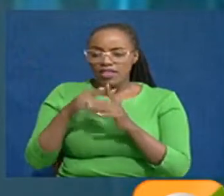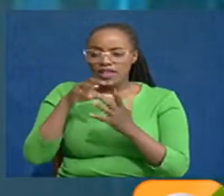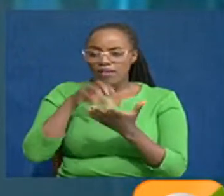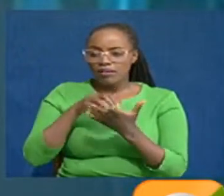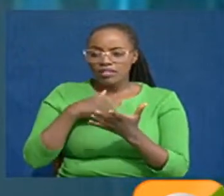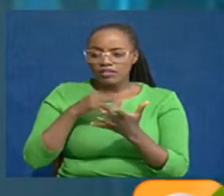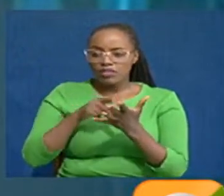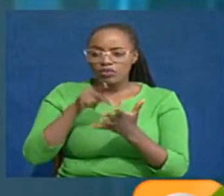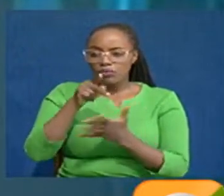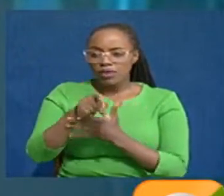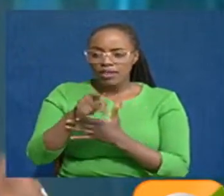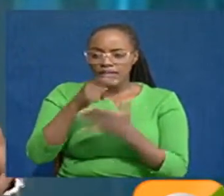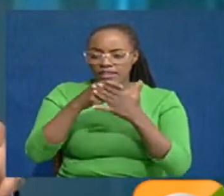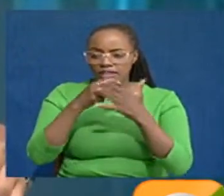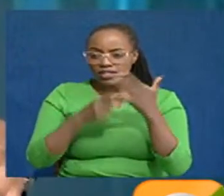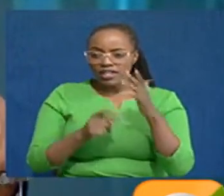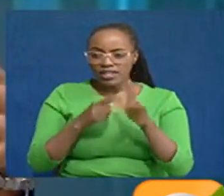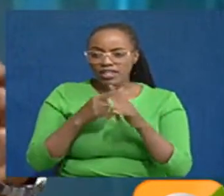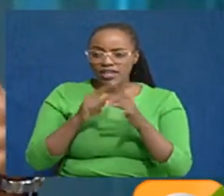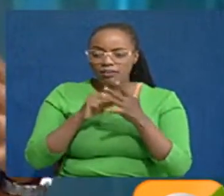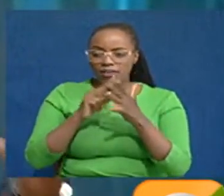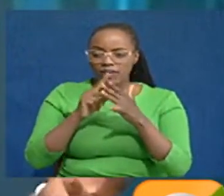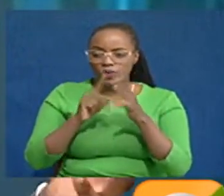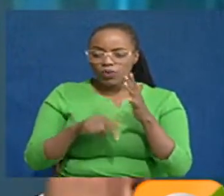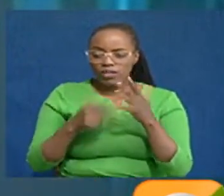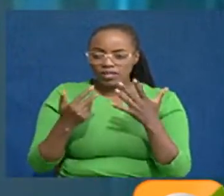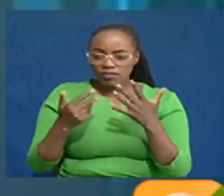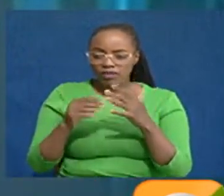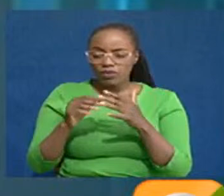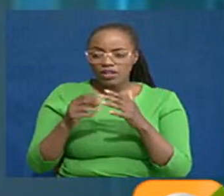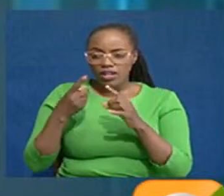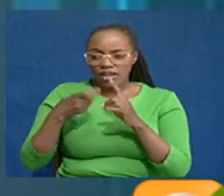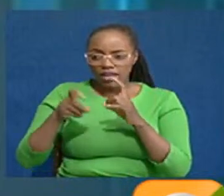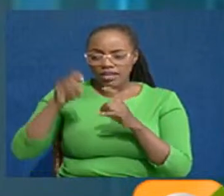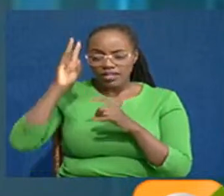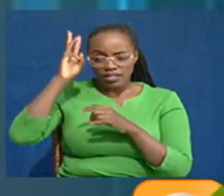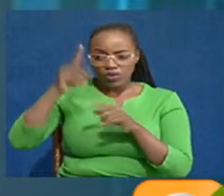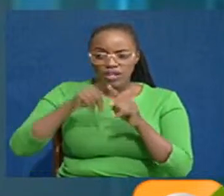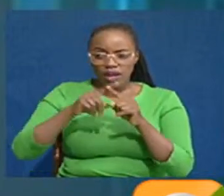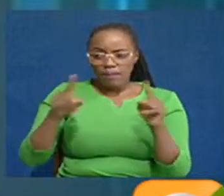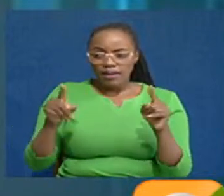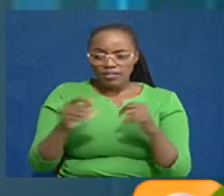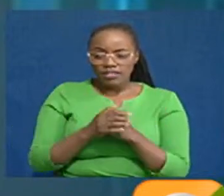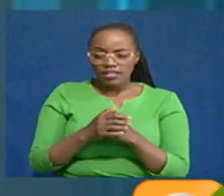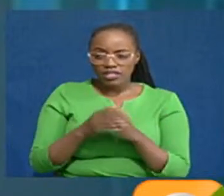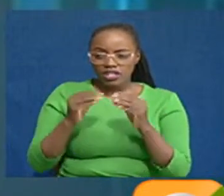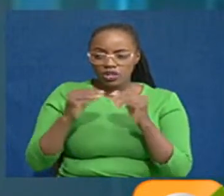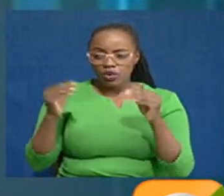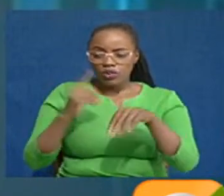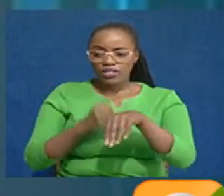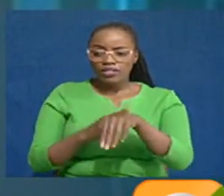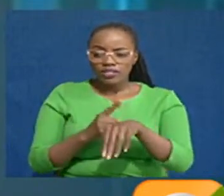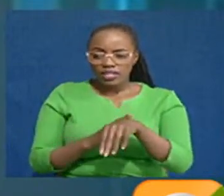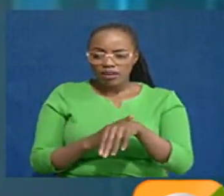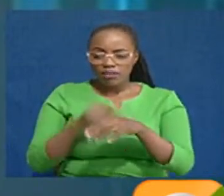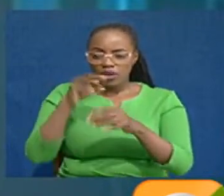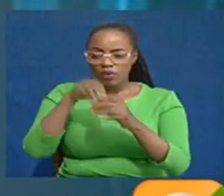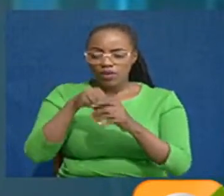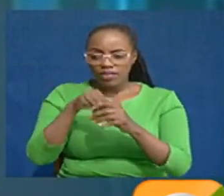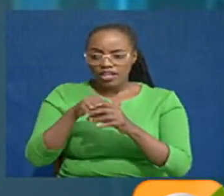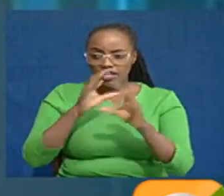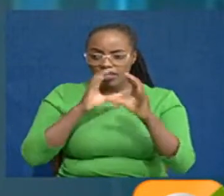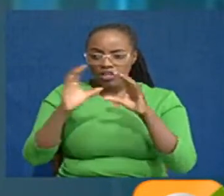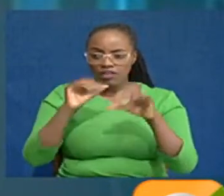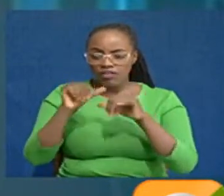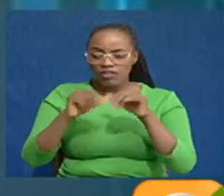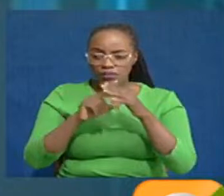the taxes, and that money naturally will increase. But longer term, I think then the conversation